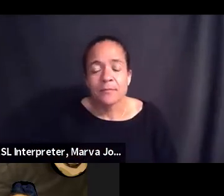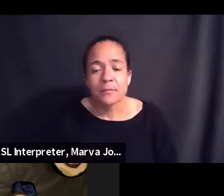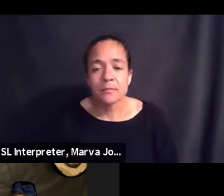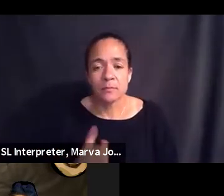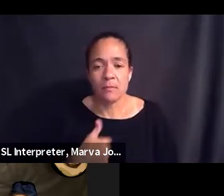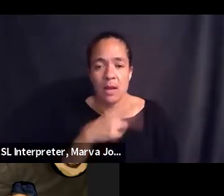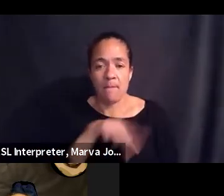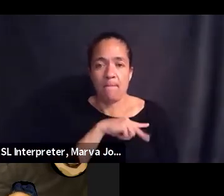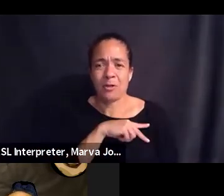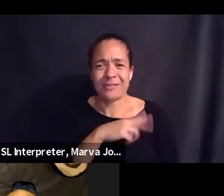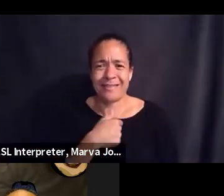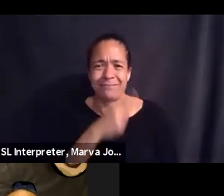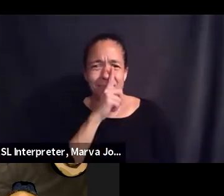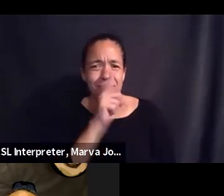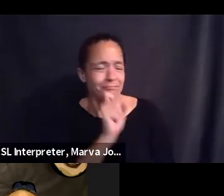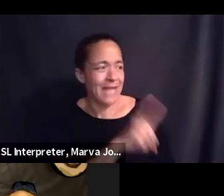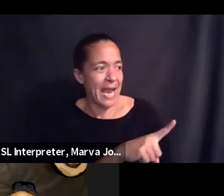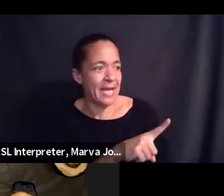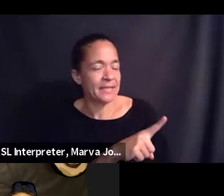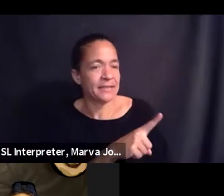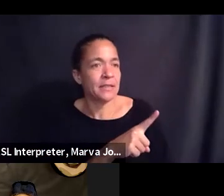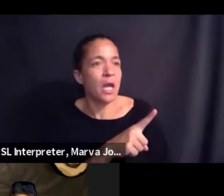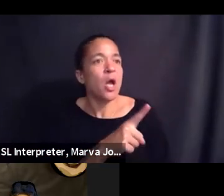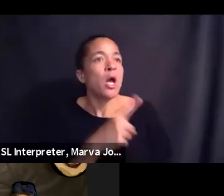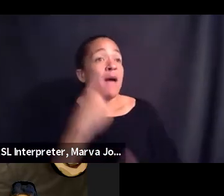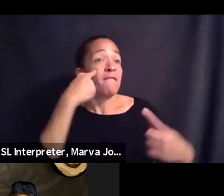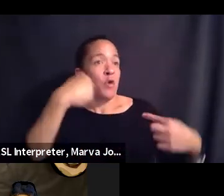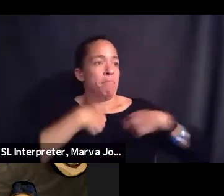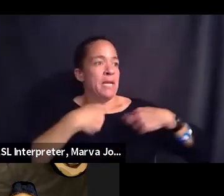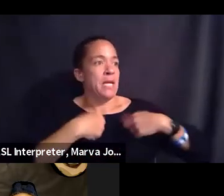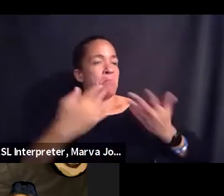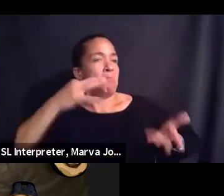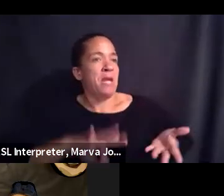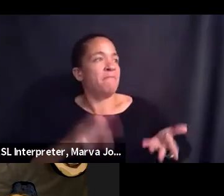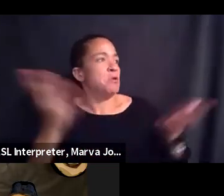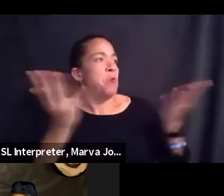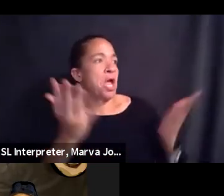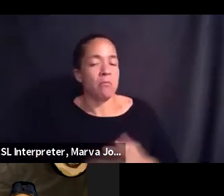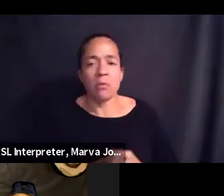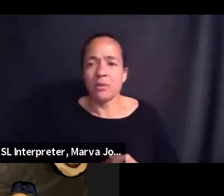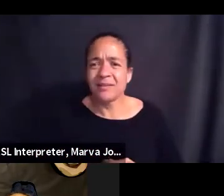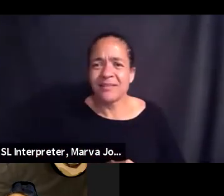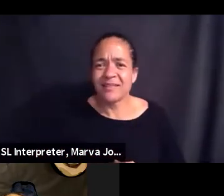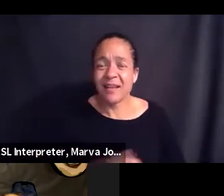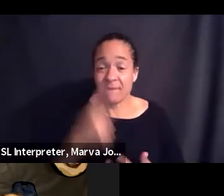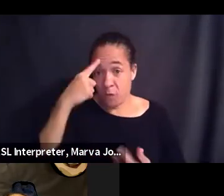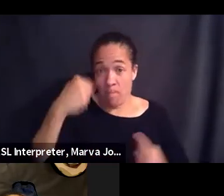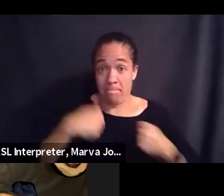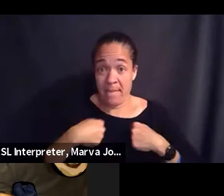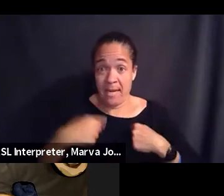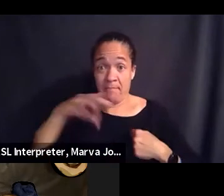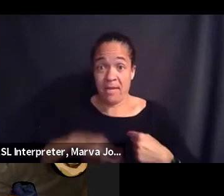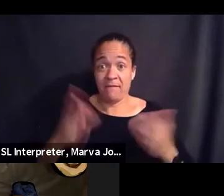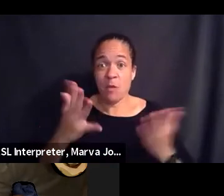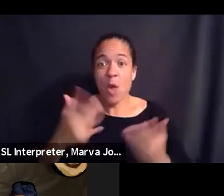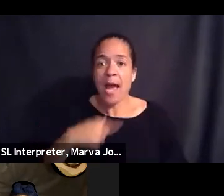I won't even ask, what is it in this for me? Because I'm thinking what's in it for me is not to have to go out there and cut all of